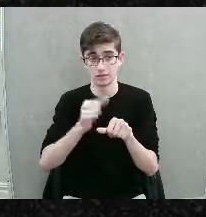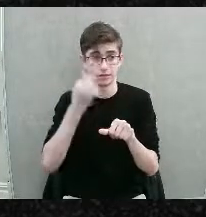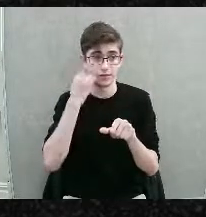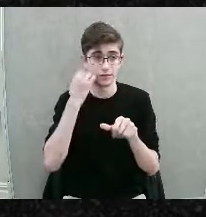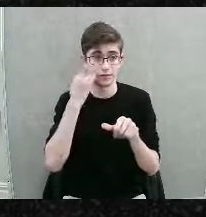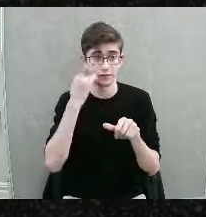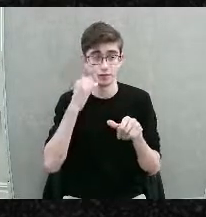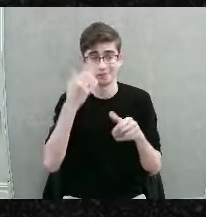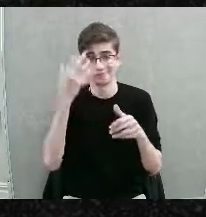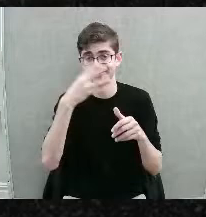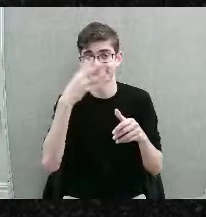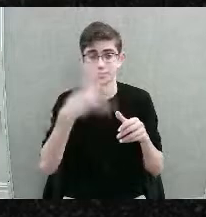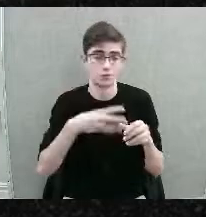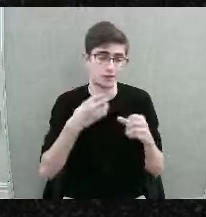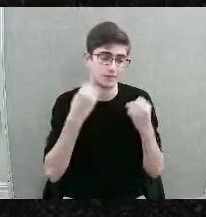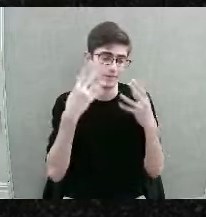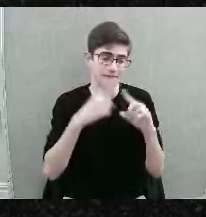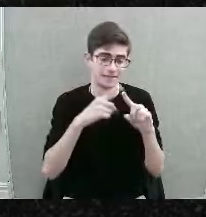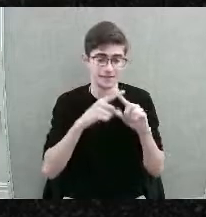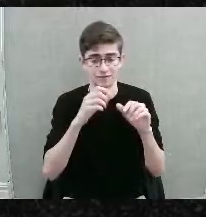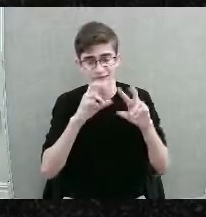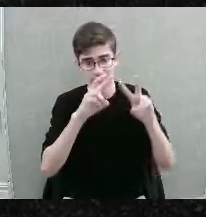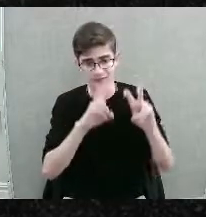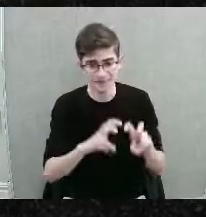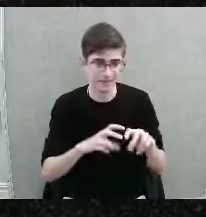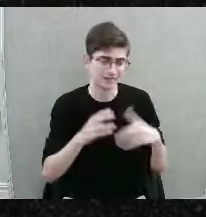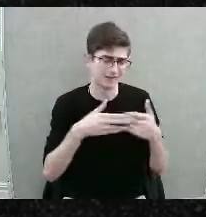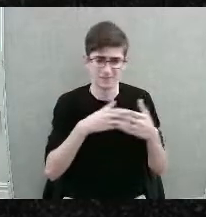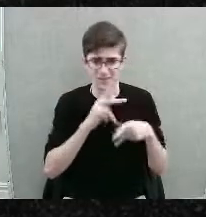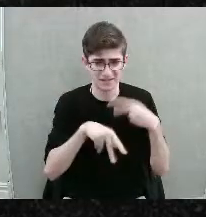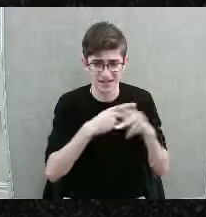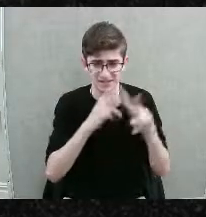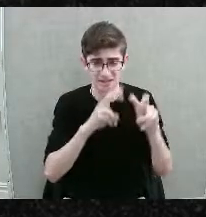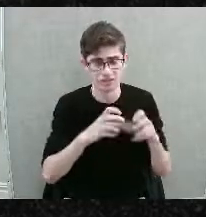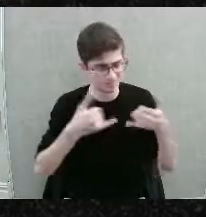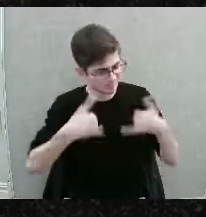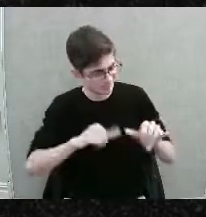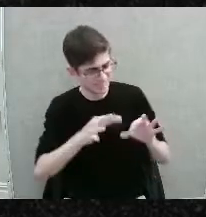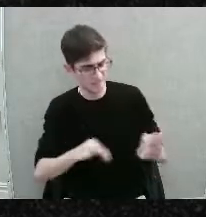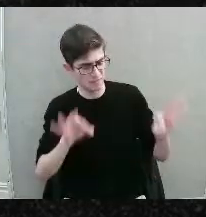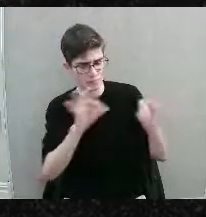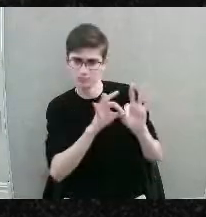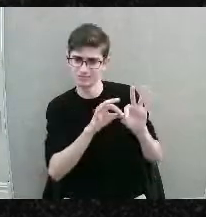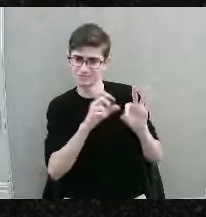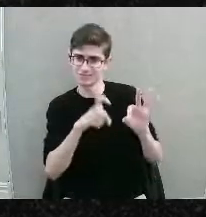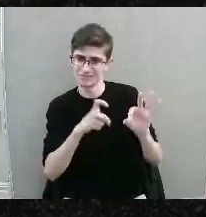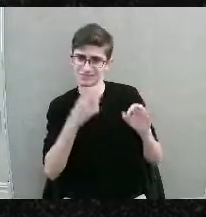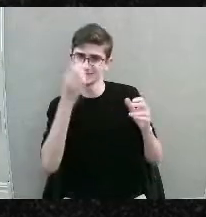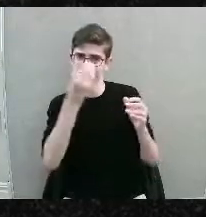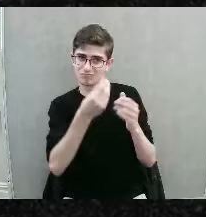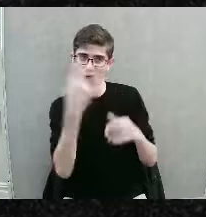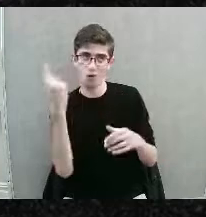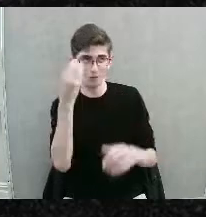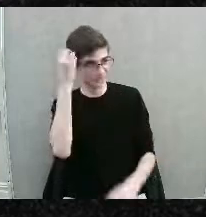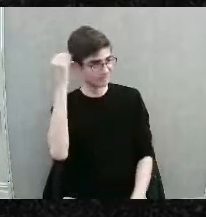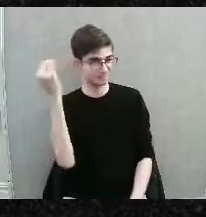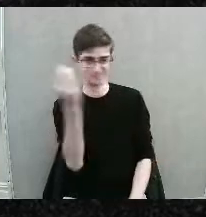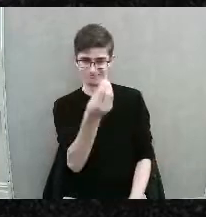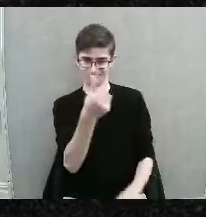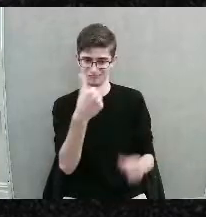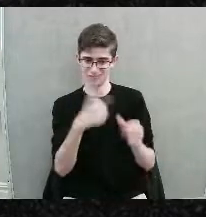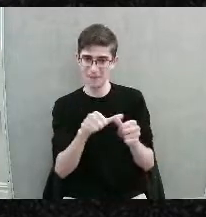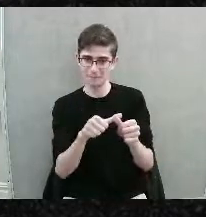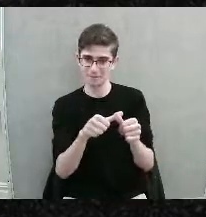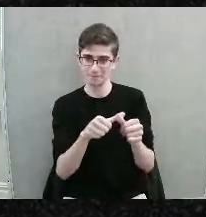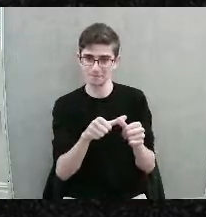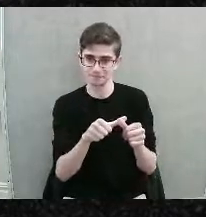they're liberal analyses, Marxian analyses, and like, are nonetheless important to political economy and should be taken into account.